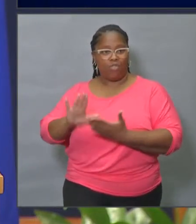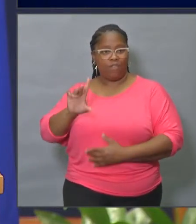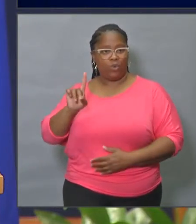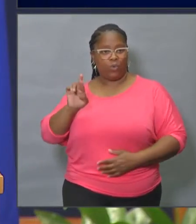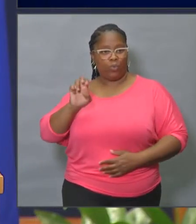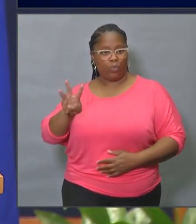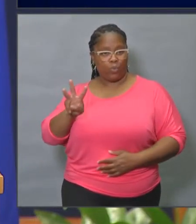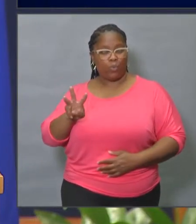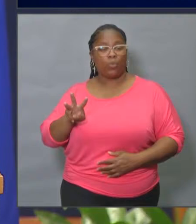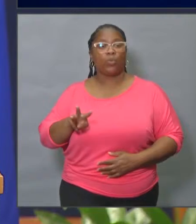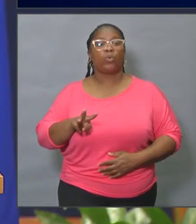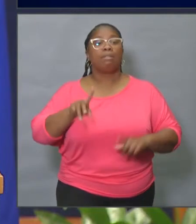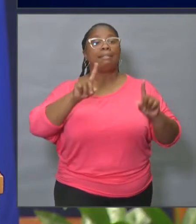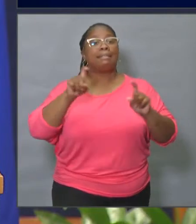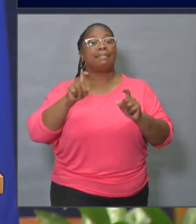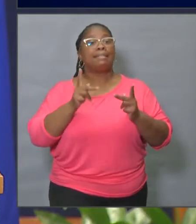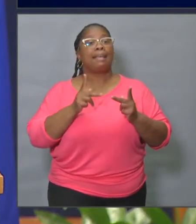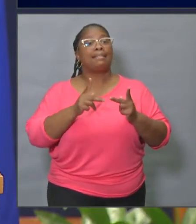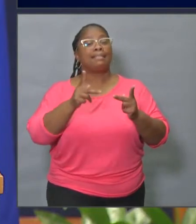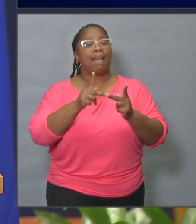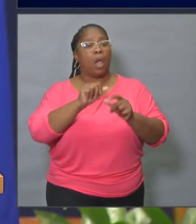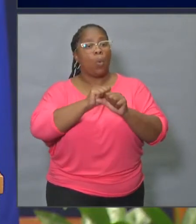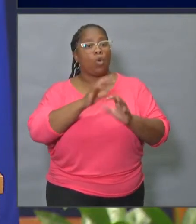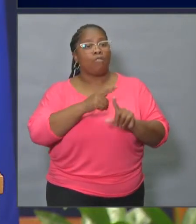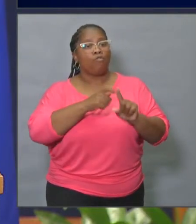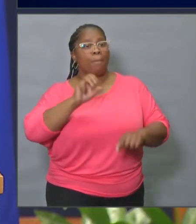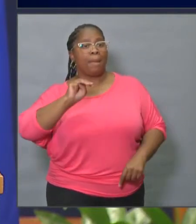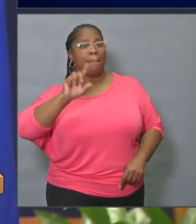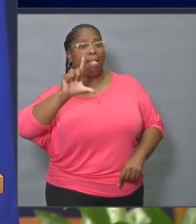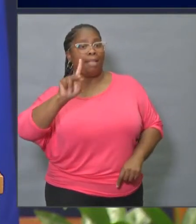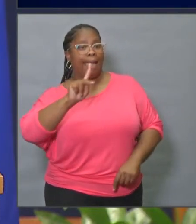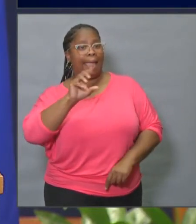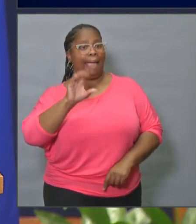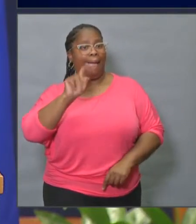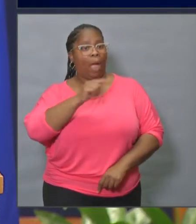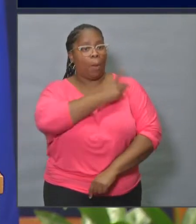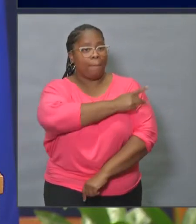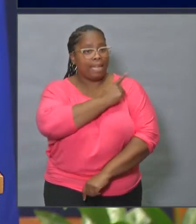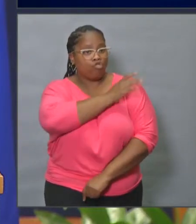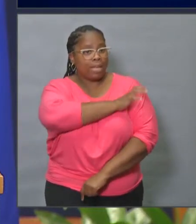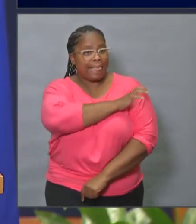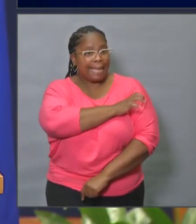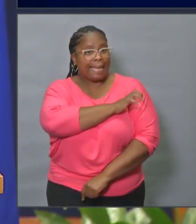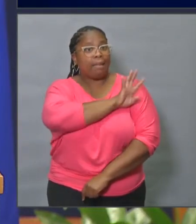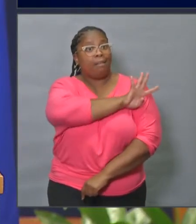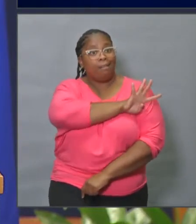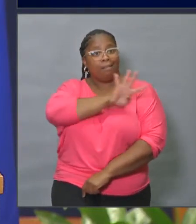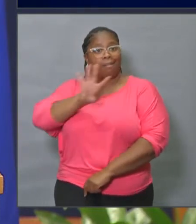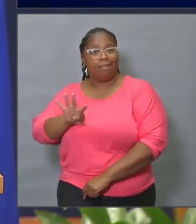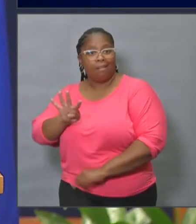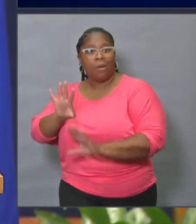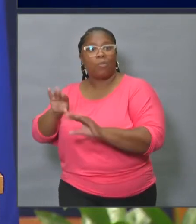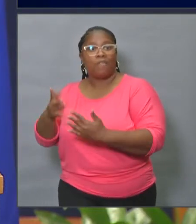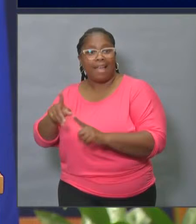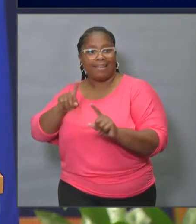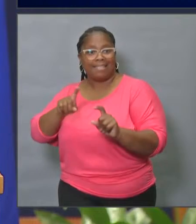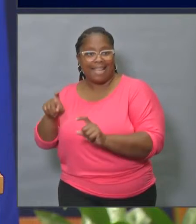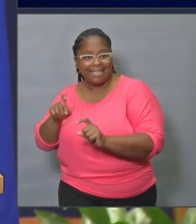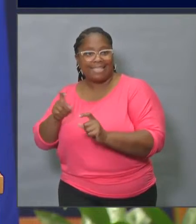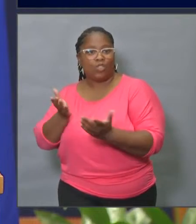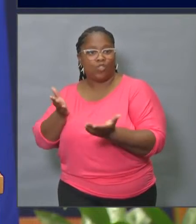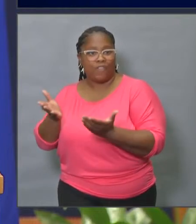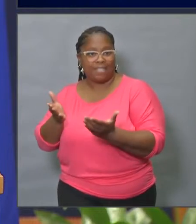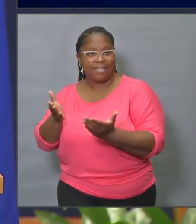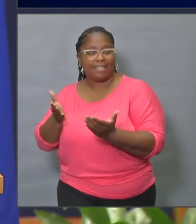site workers from the MLK Outpatient Clinic provide the actual testing services on site in partnership with others and